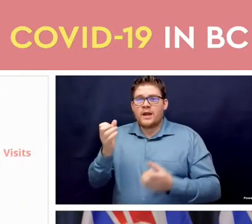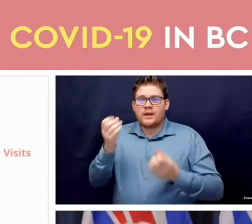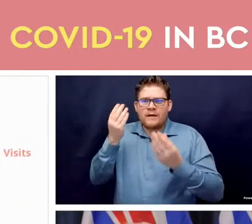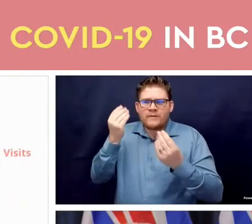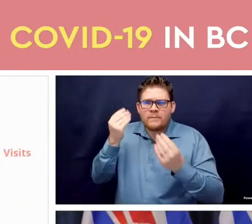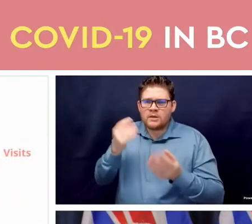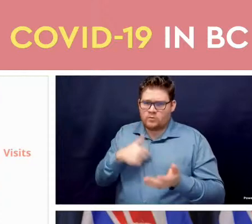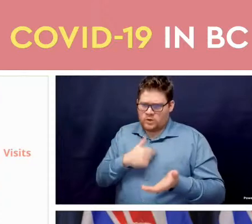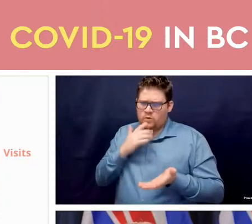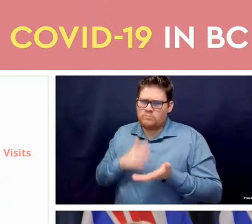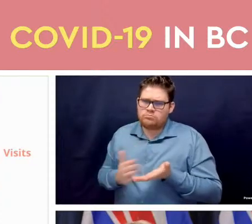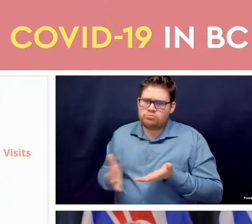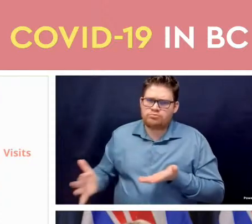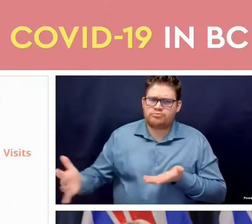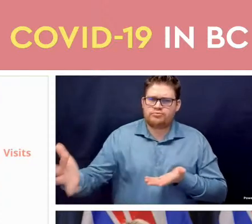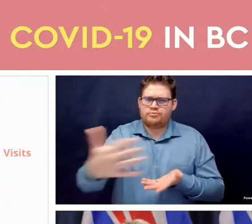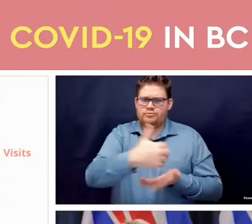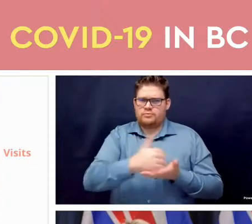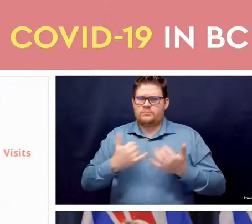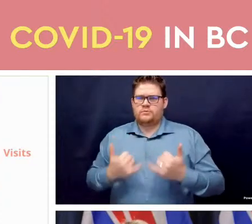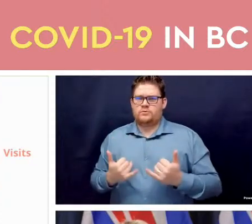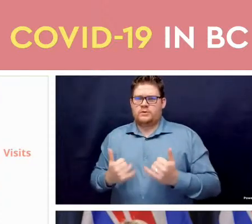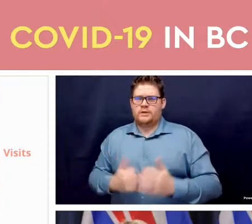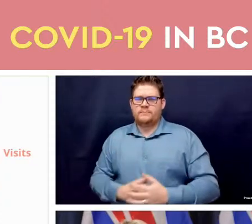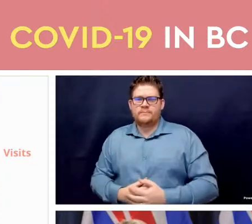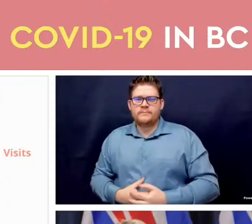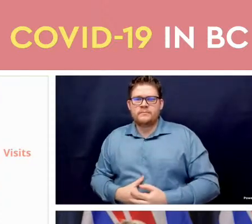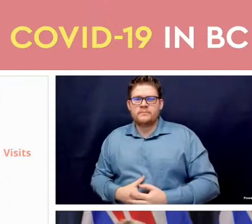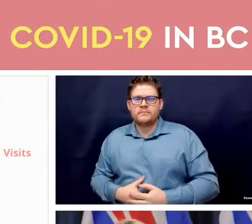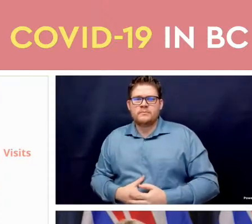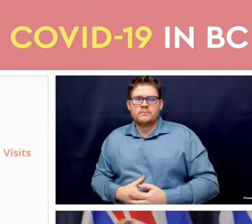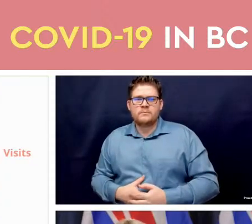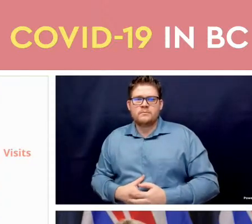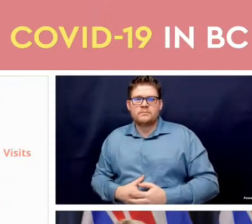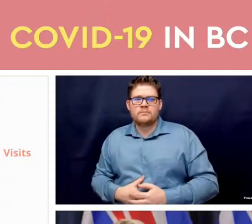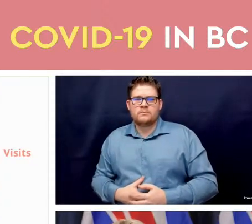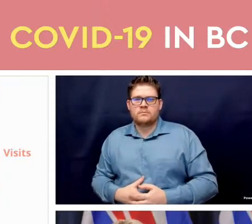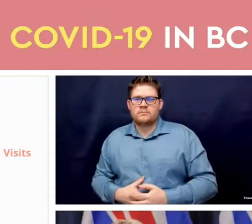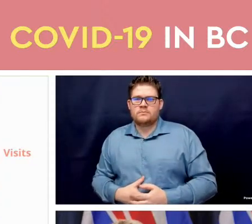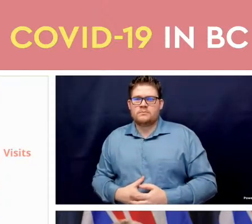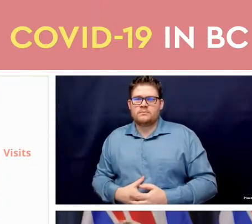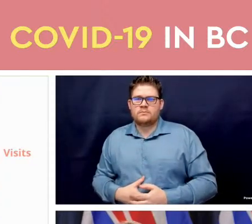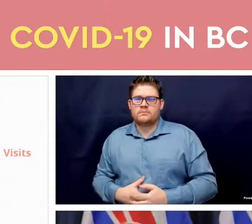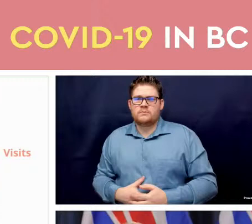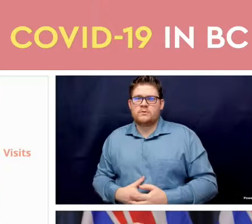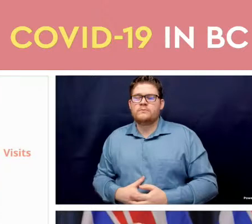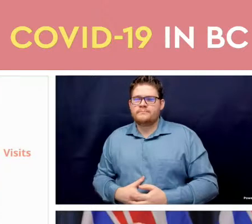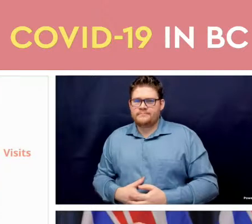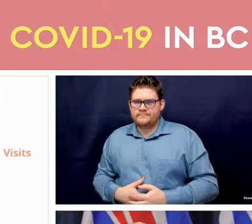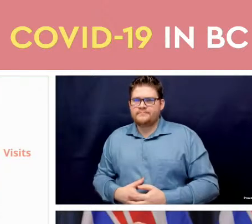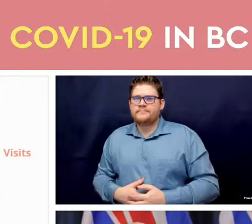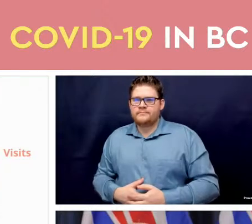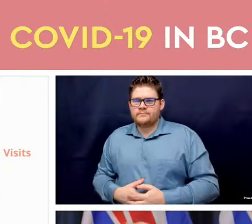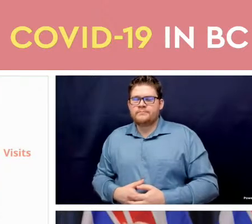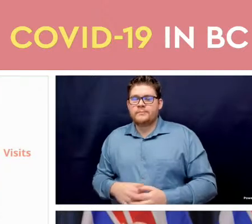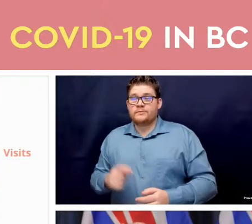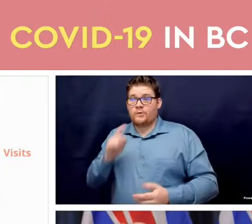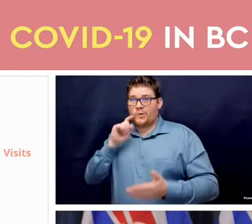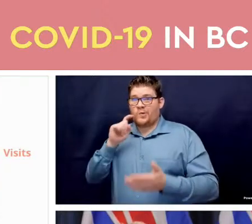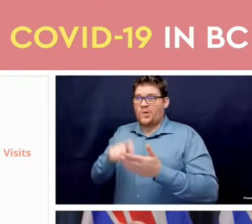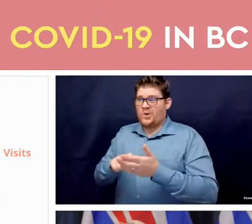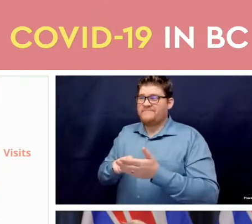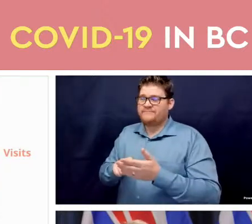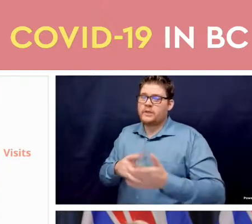been following over time to try and understand the impact that Omicron's going to have on our hospitals are things like